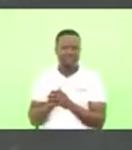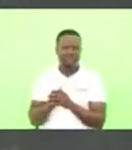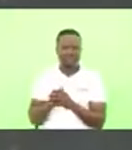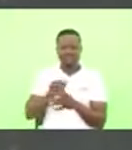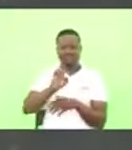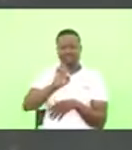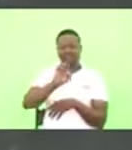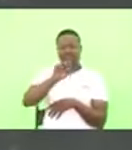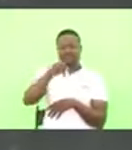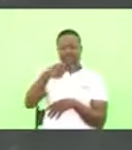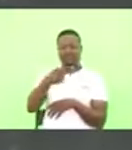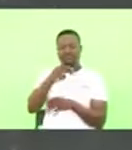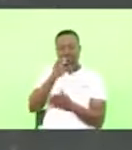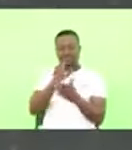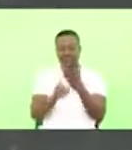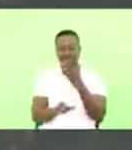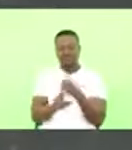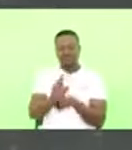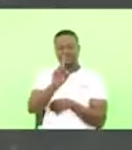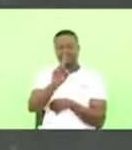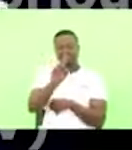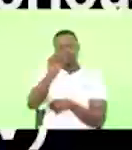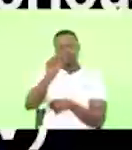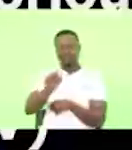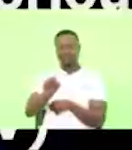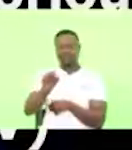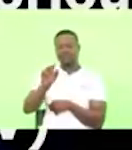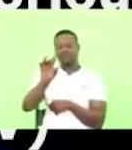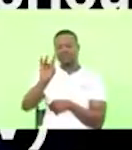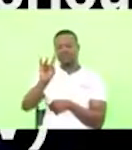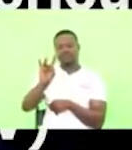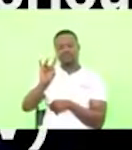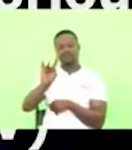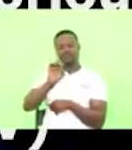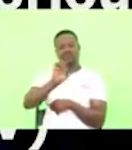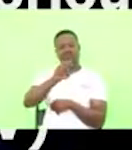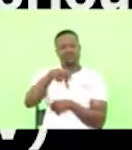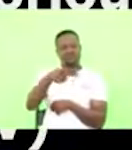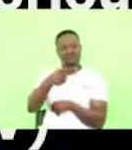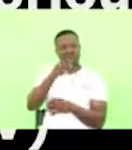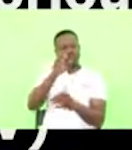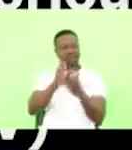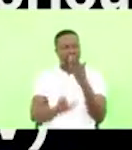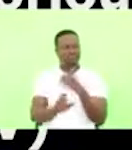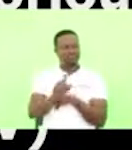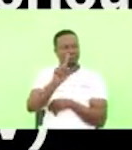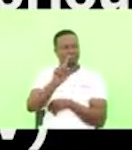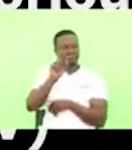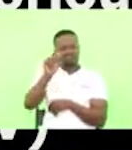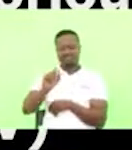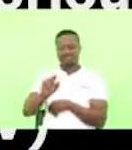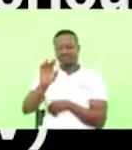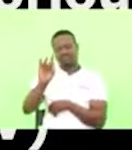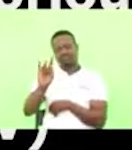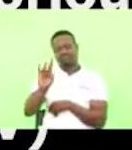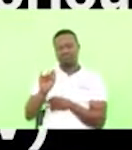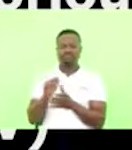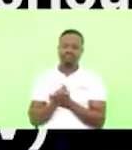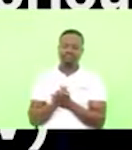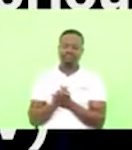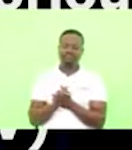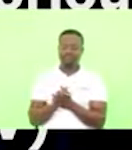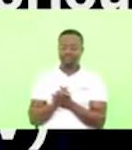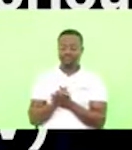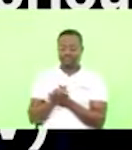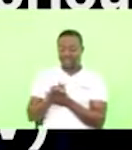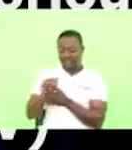Ephesians chapter 1, verse 18. How did the resurrection happen? The devil has attempted to